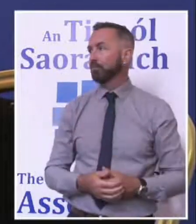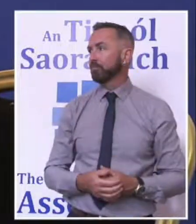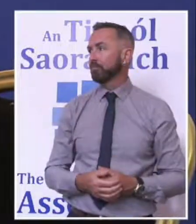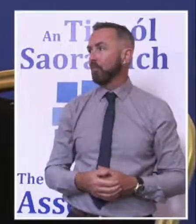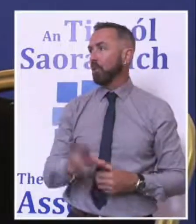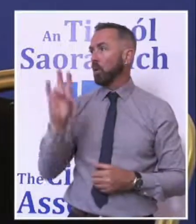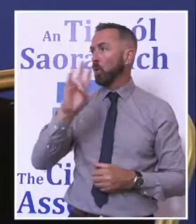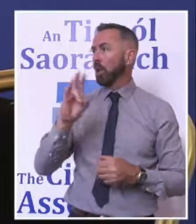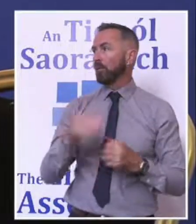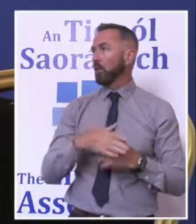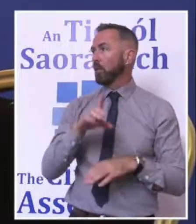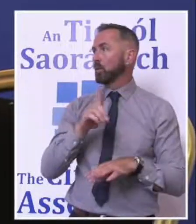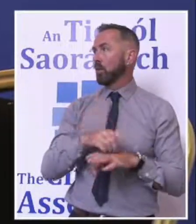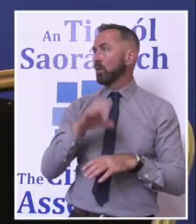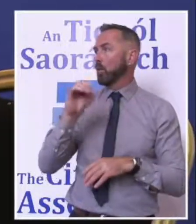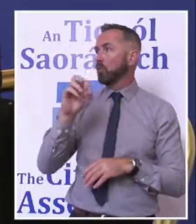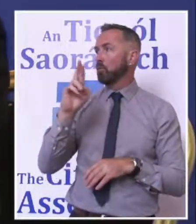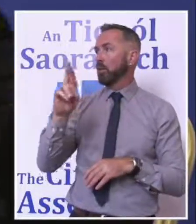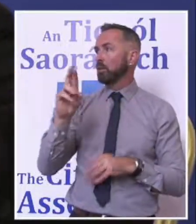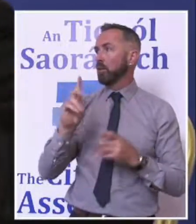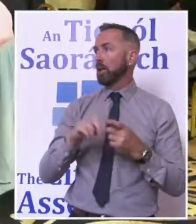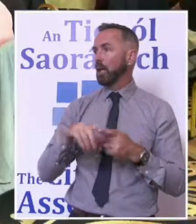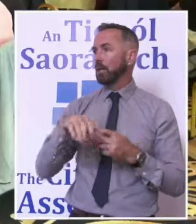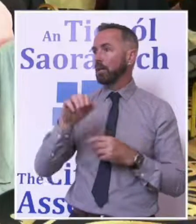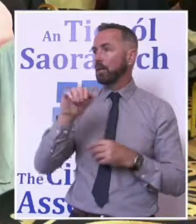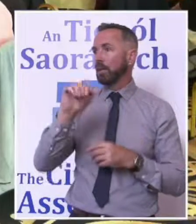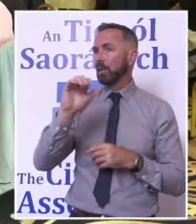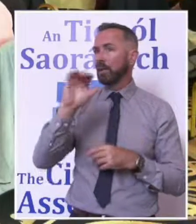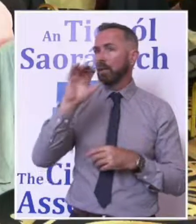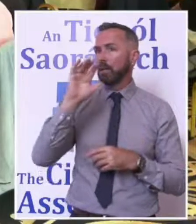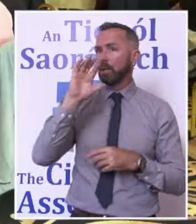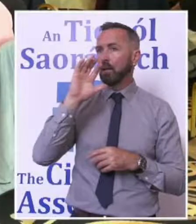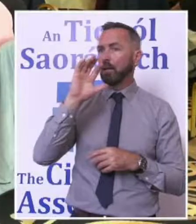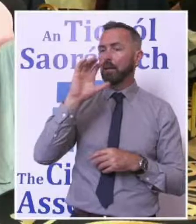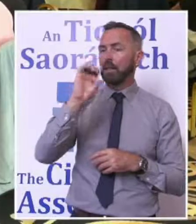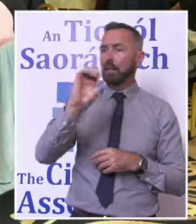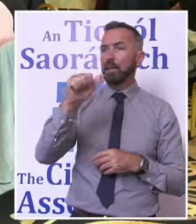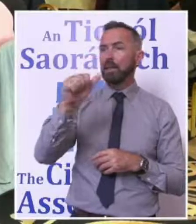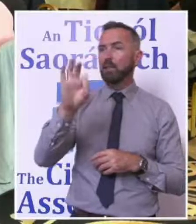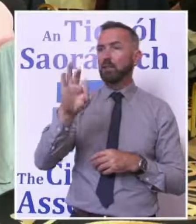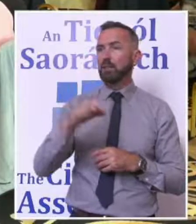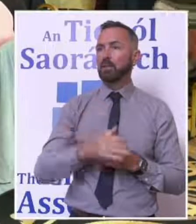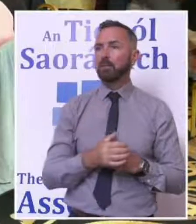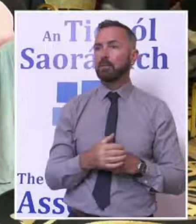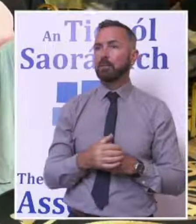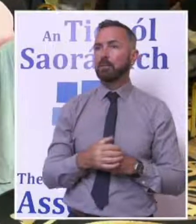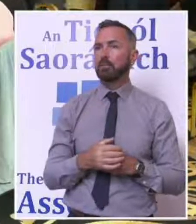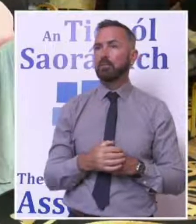O'Riordan and for the EAG in the top table. So we're going to start with table 11, please. Brian.